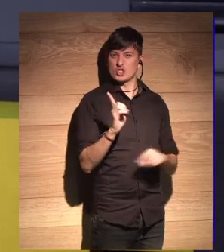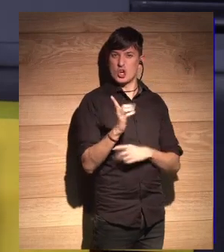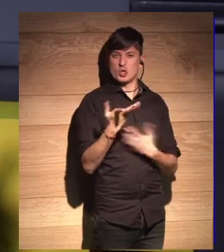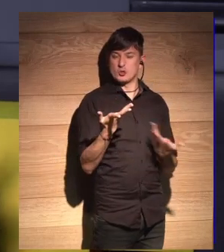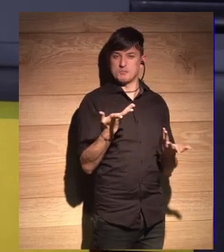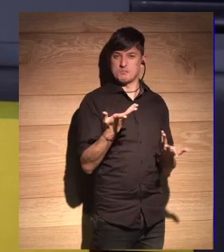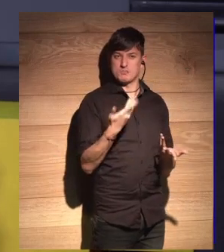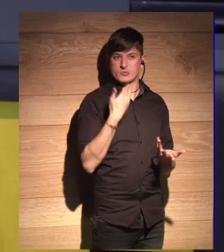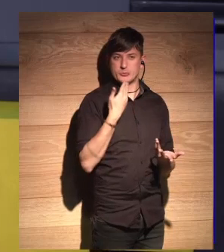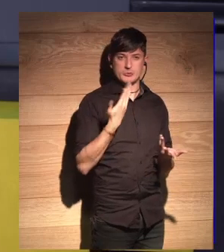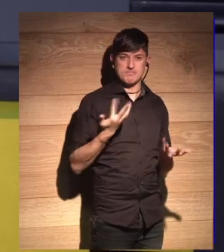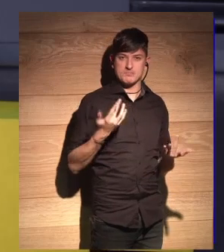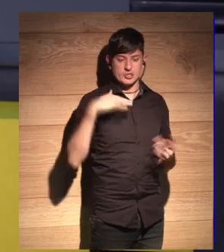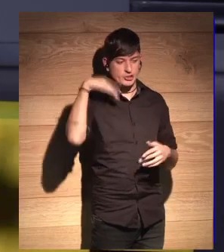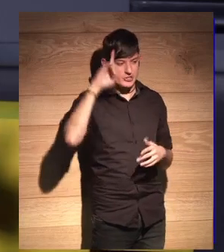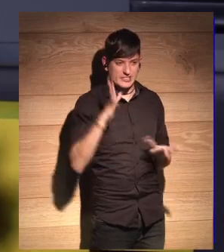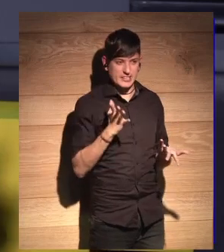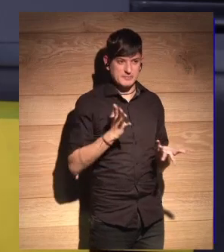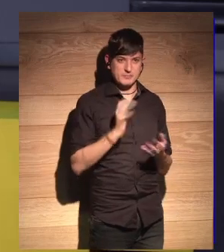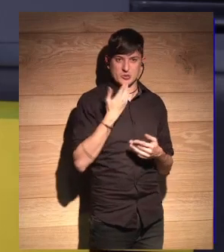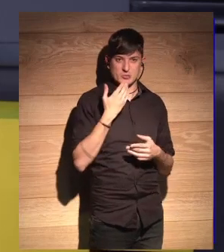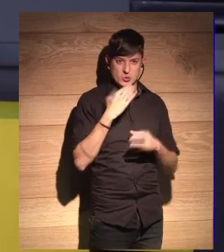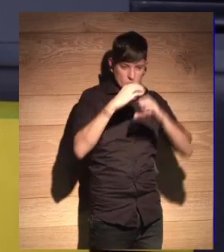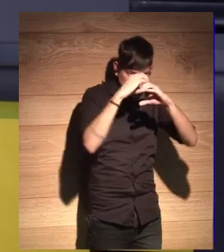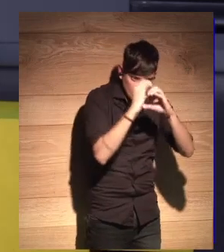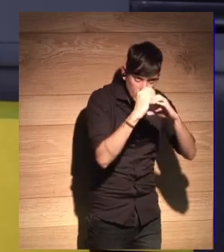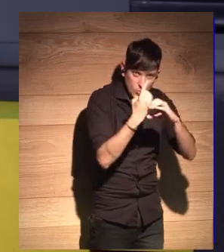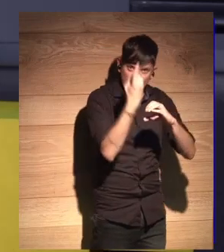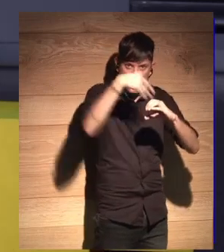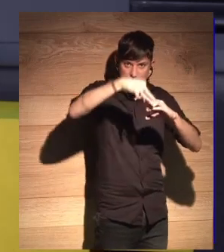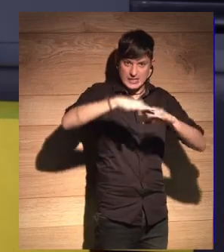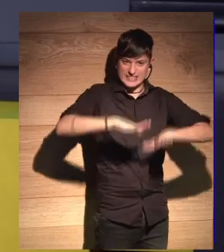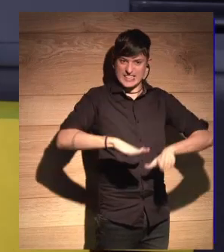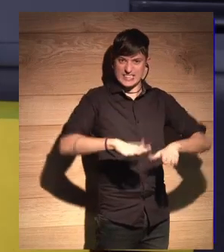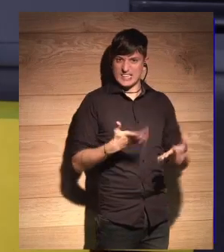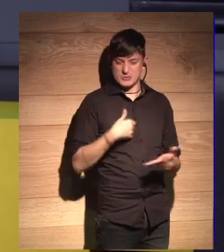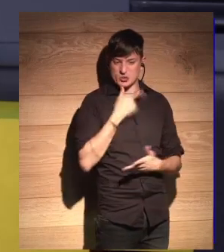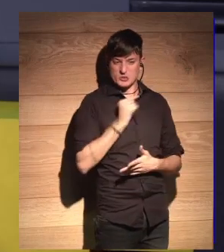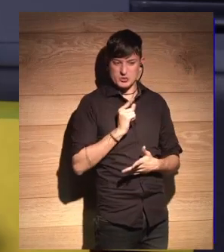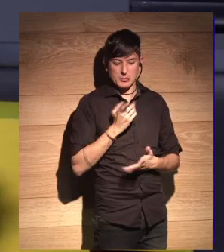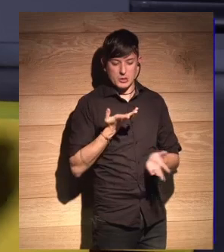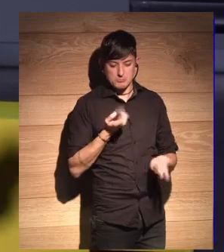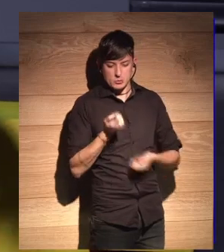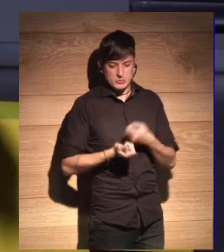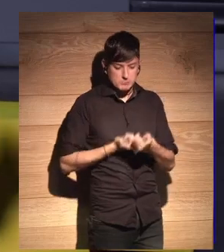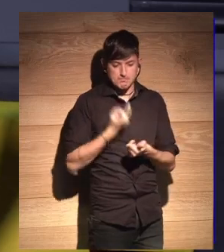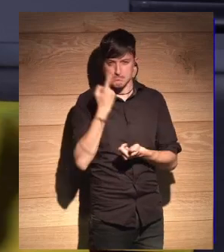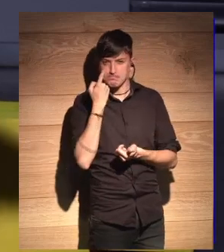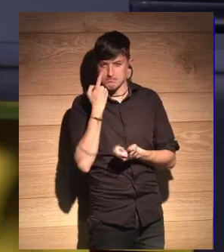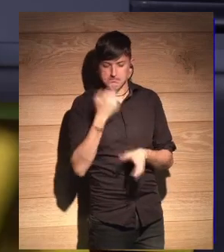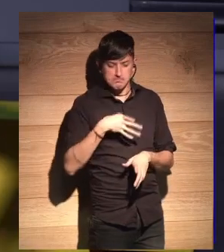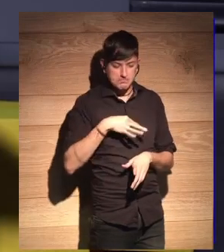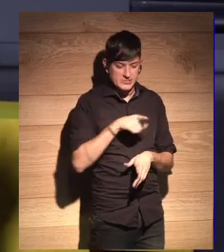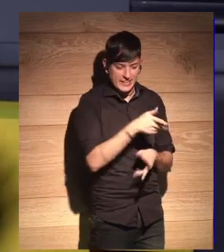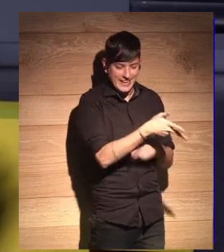there was just one lens, and it was very static, and I never liked it. So I started trying to see if we could use XLR cameras